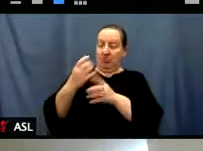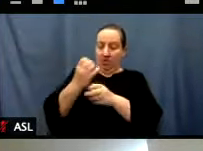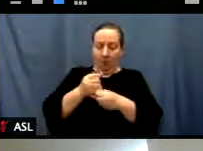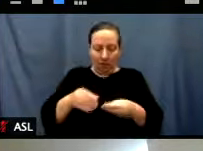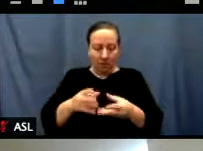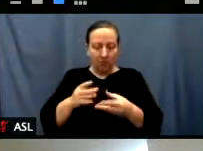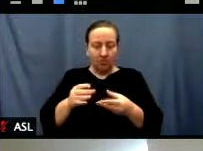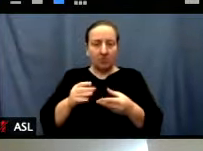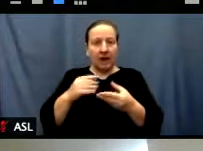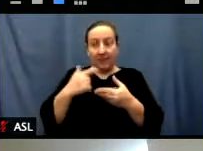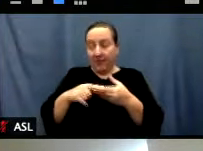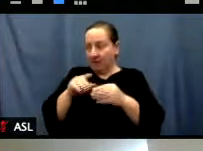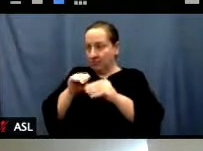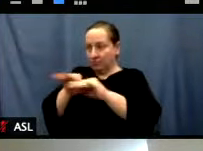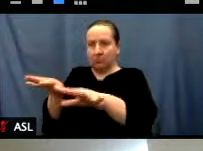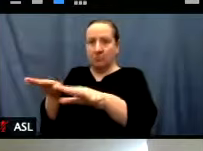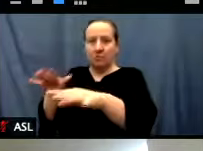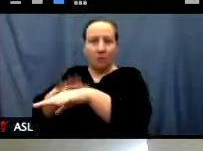more quickly.